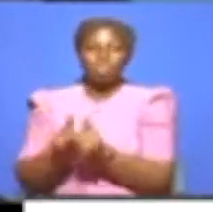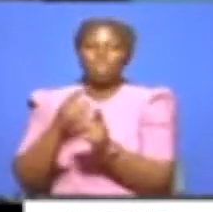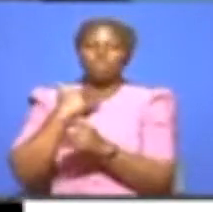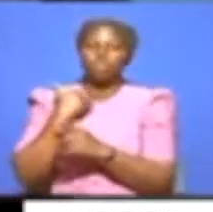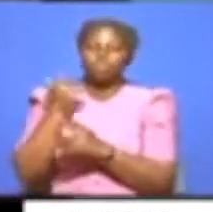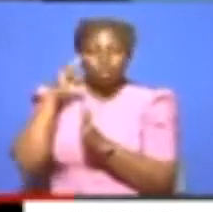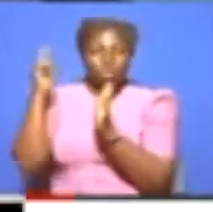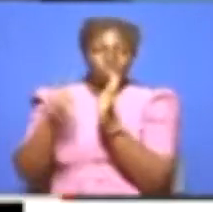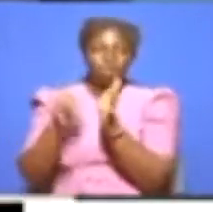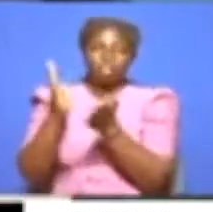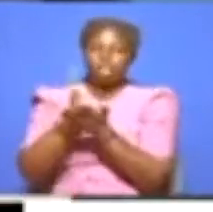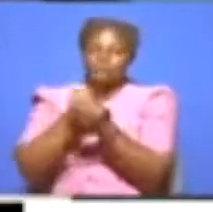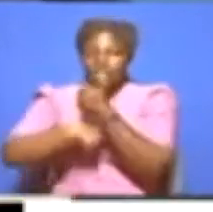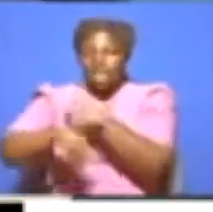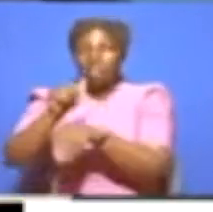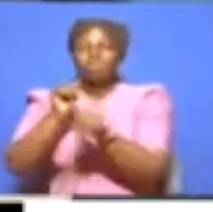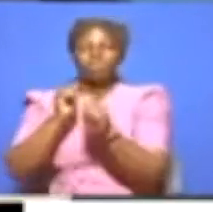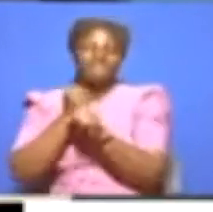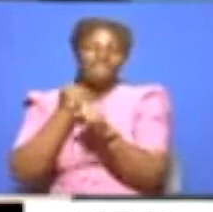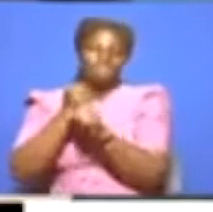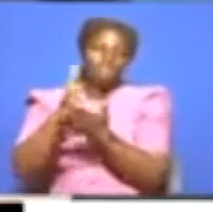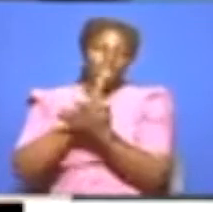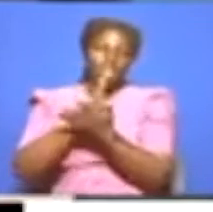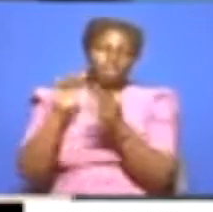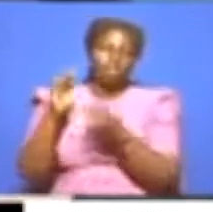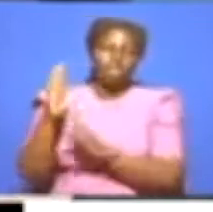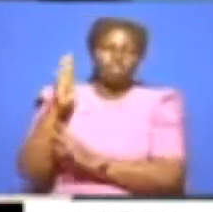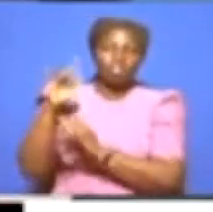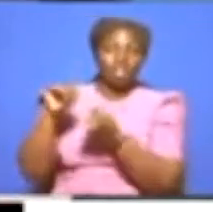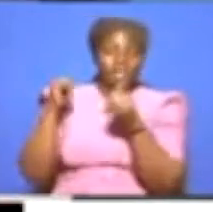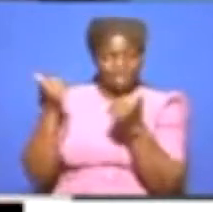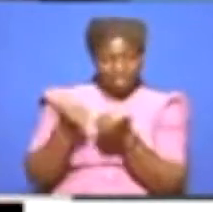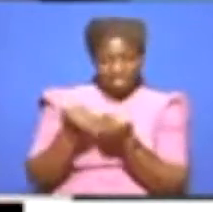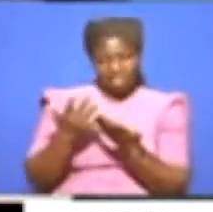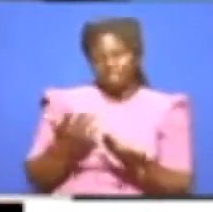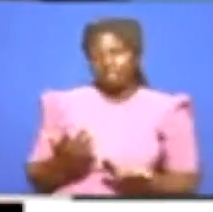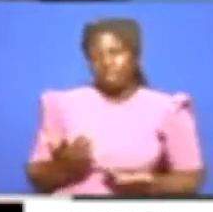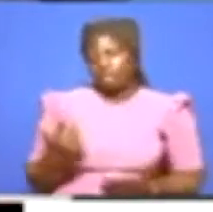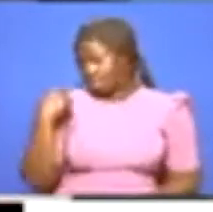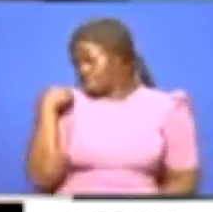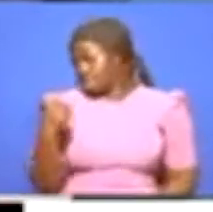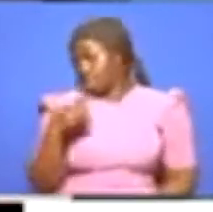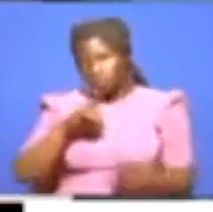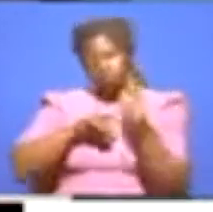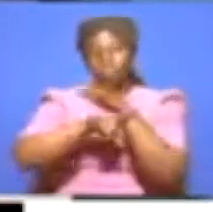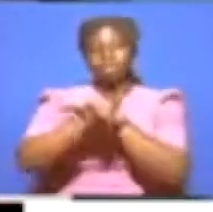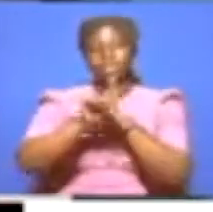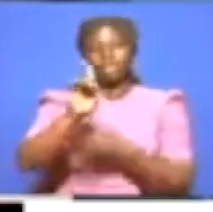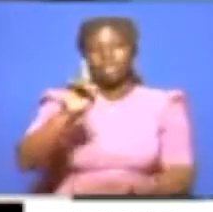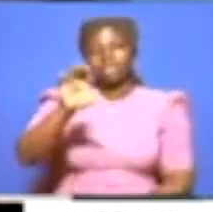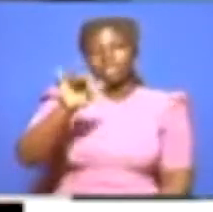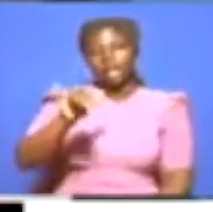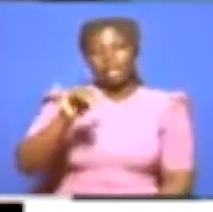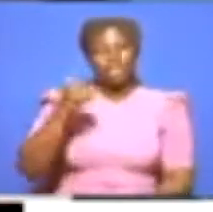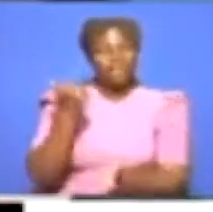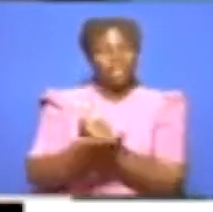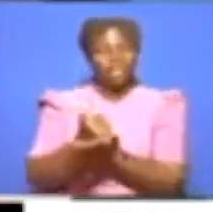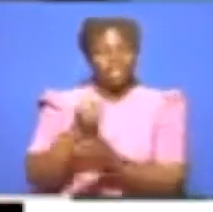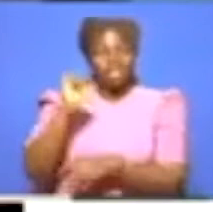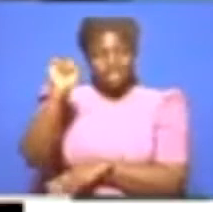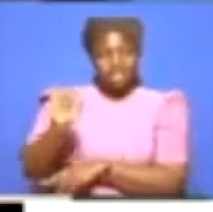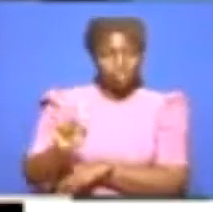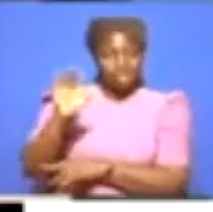the security agencies. Not so long ago, I visited DCI offices at South Sea, somewhere where they actually do